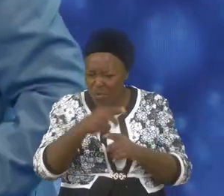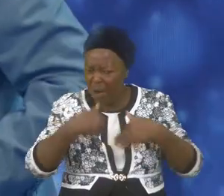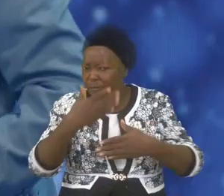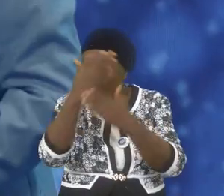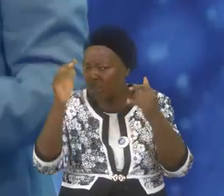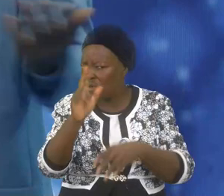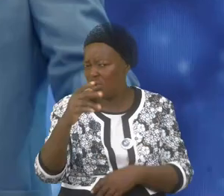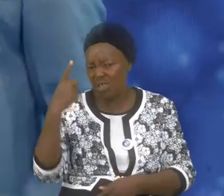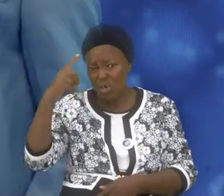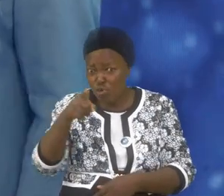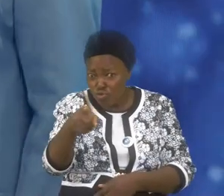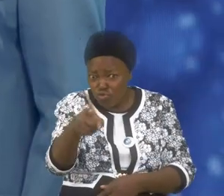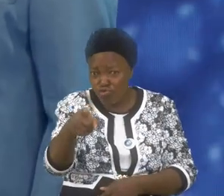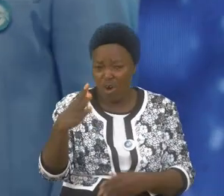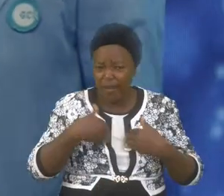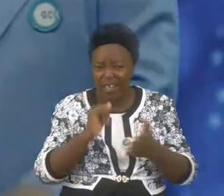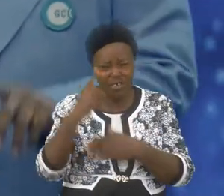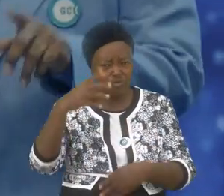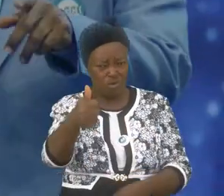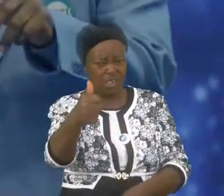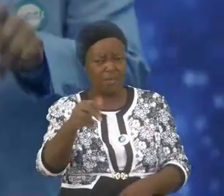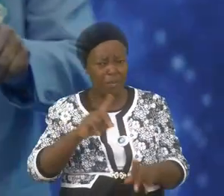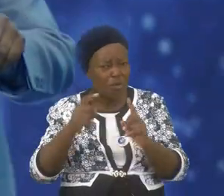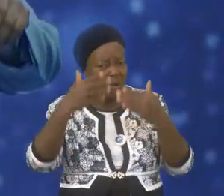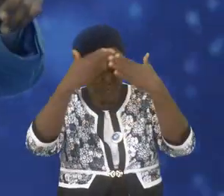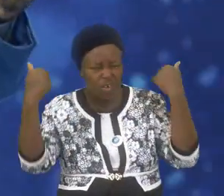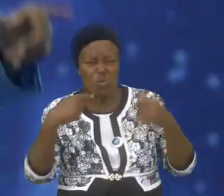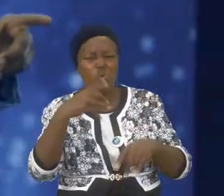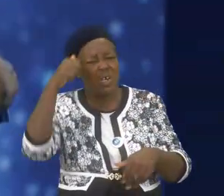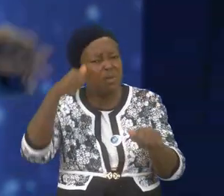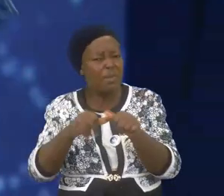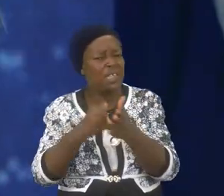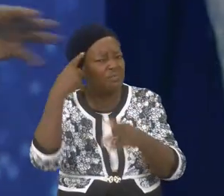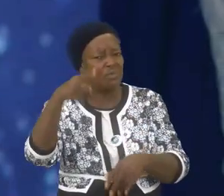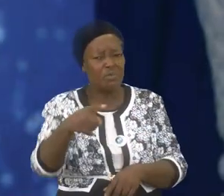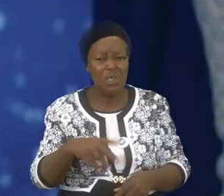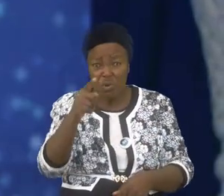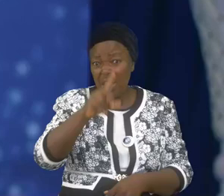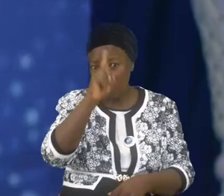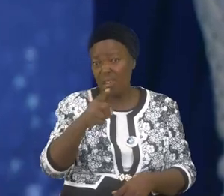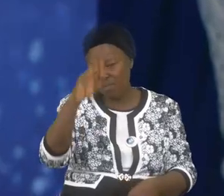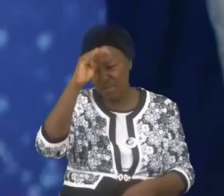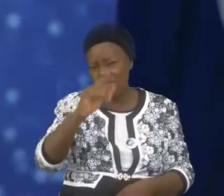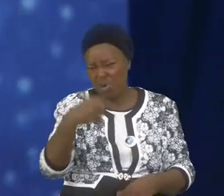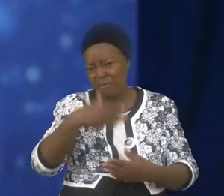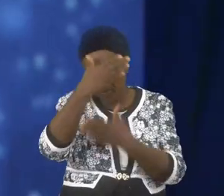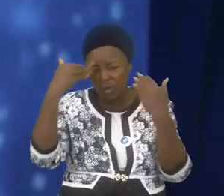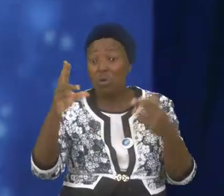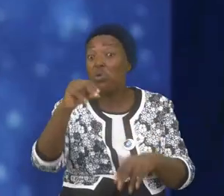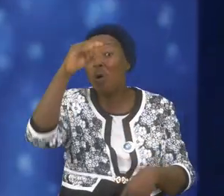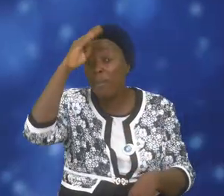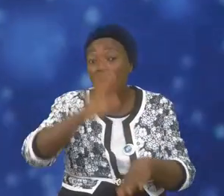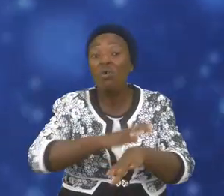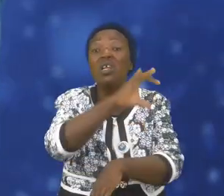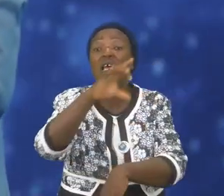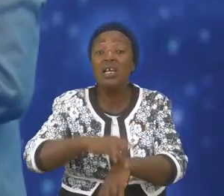intelligent man, and you are forgotten. No man on earth can can reveal this. No man on